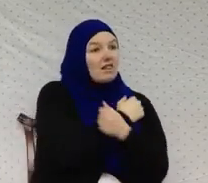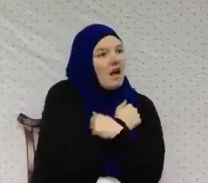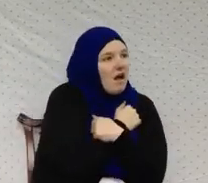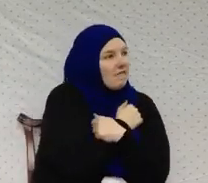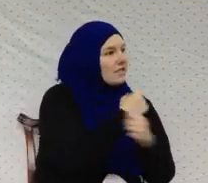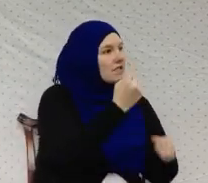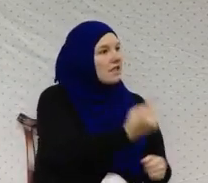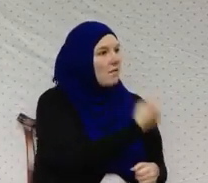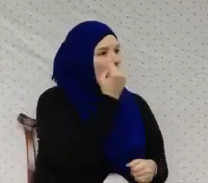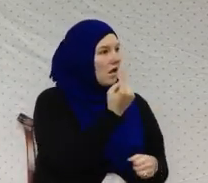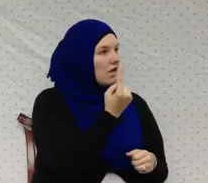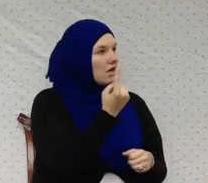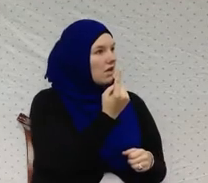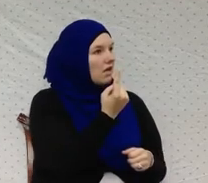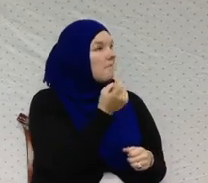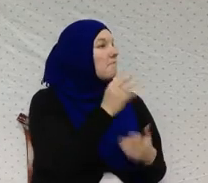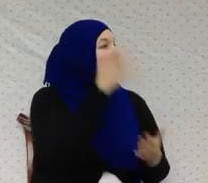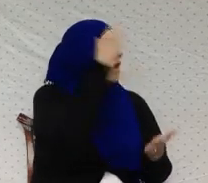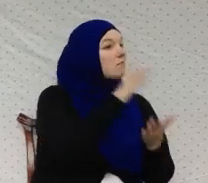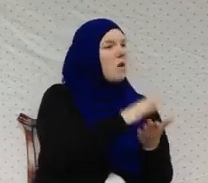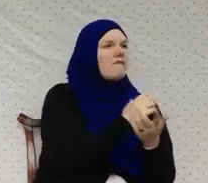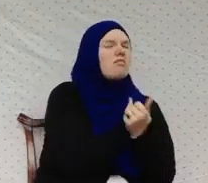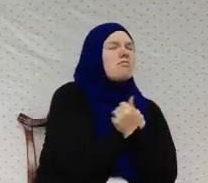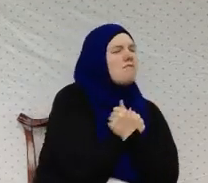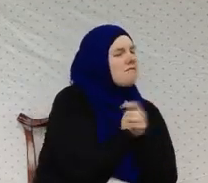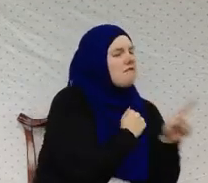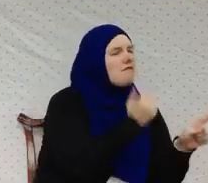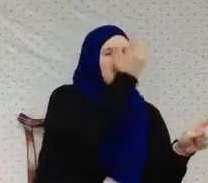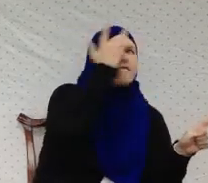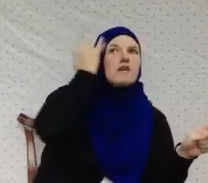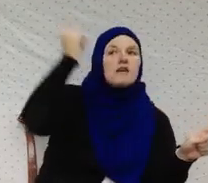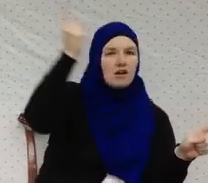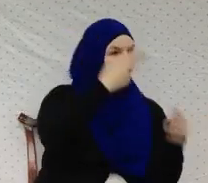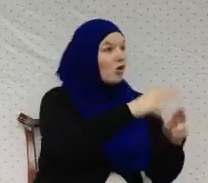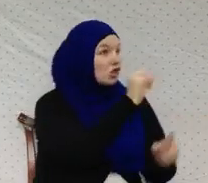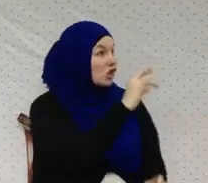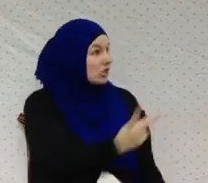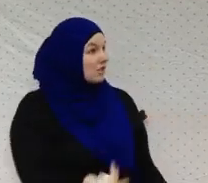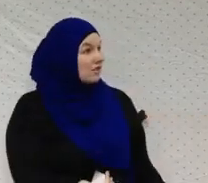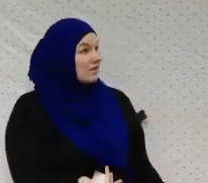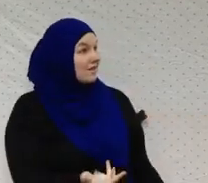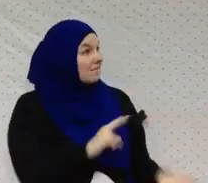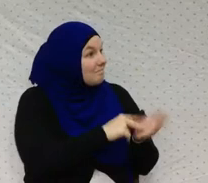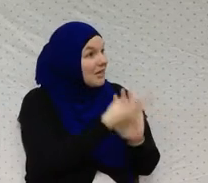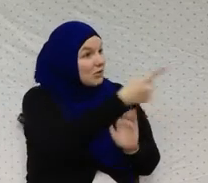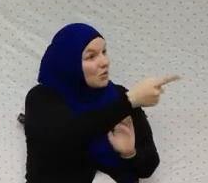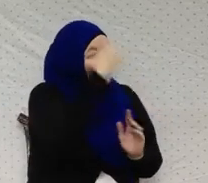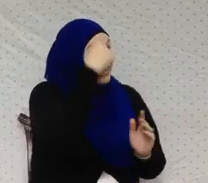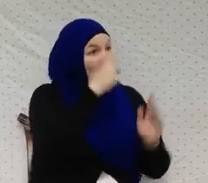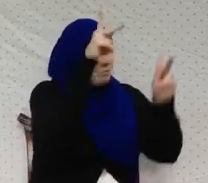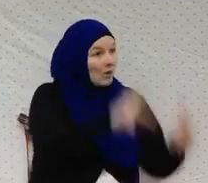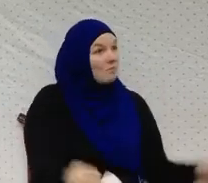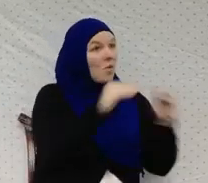someone or something in competition with my love to Allah, that this is not shirk. It is